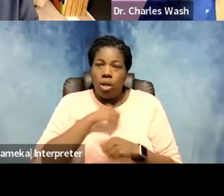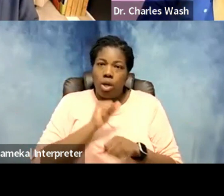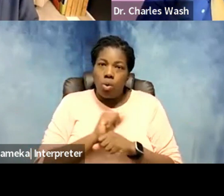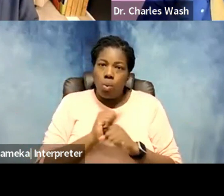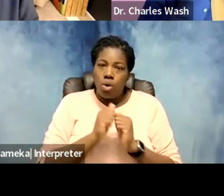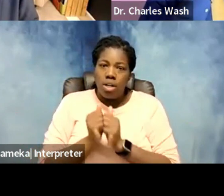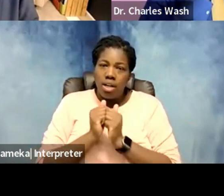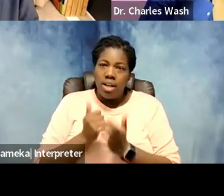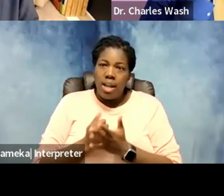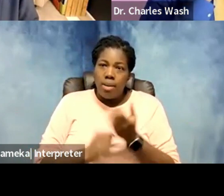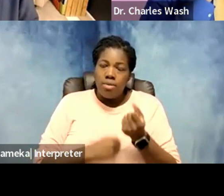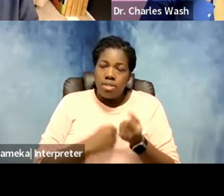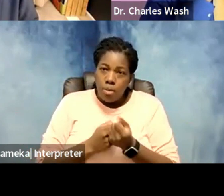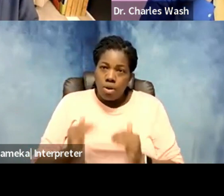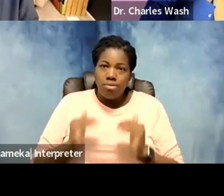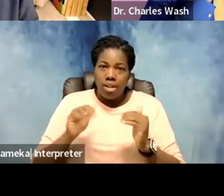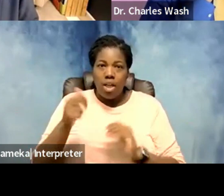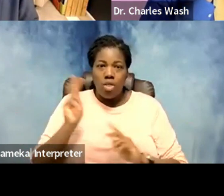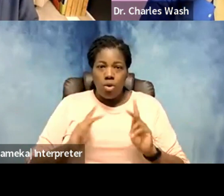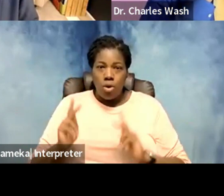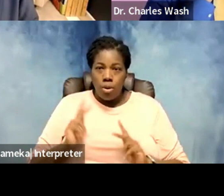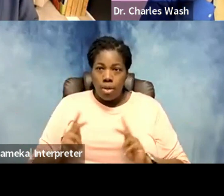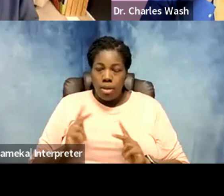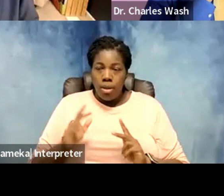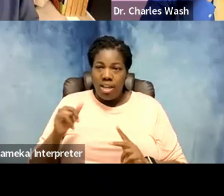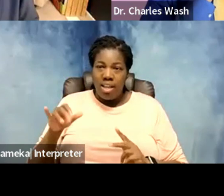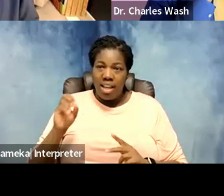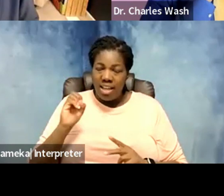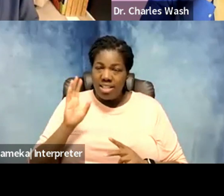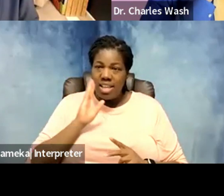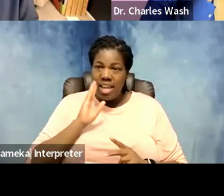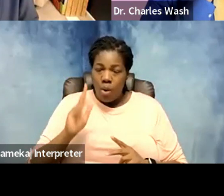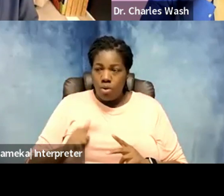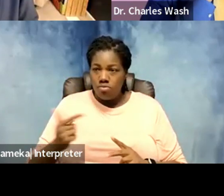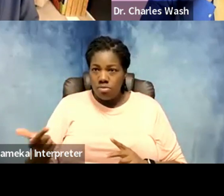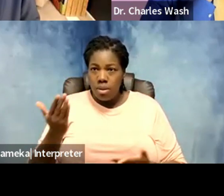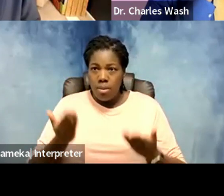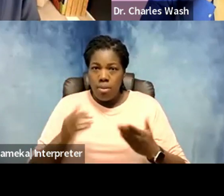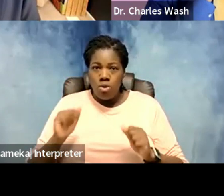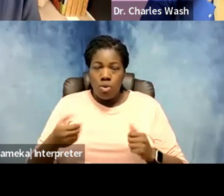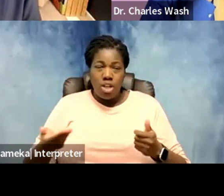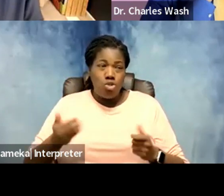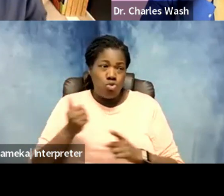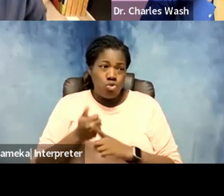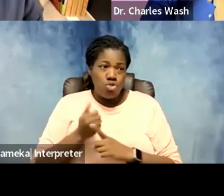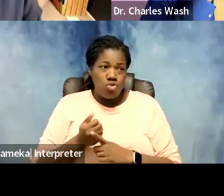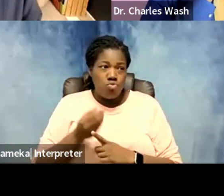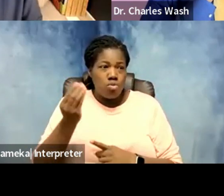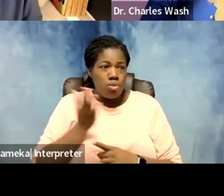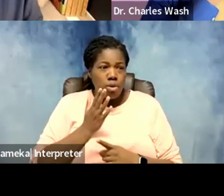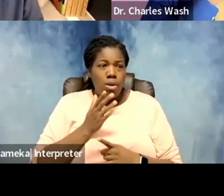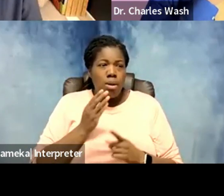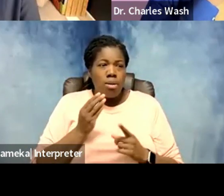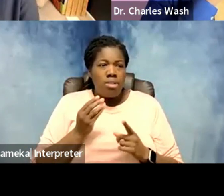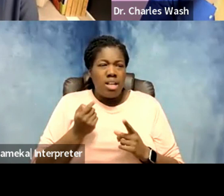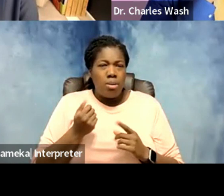to really help support and uplift other people. And so Cassie, I'll turn it over to you. Maybe you could just introduce yourself and tell us a little